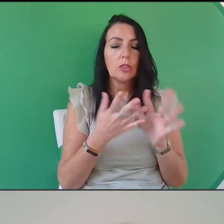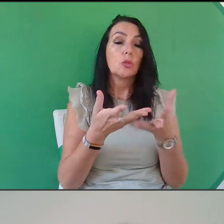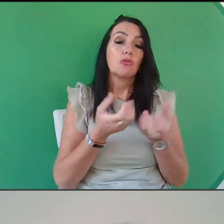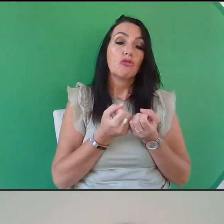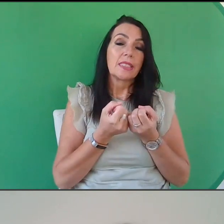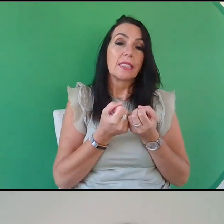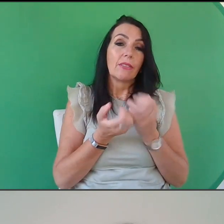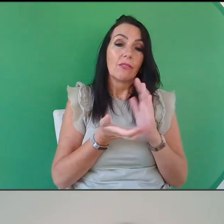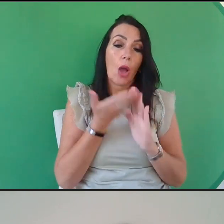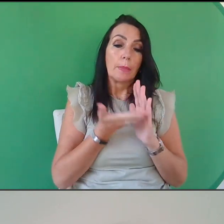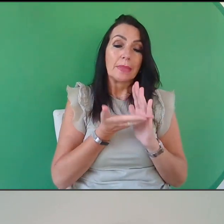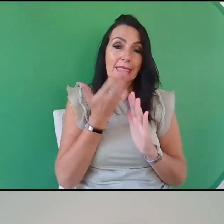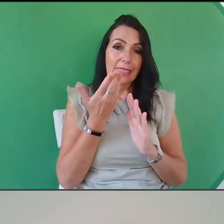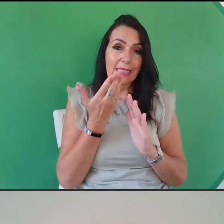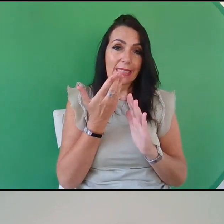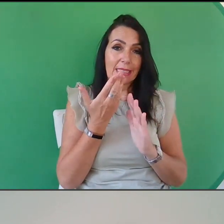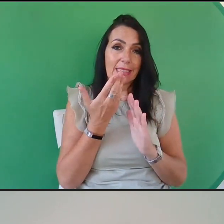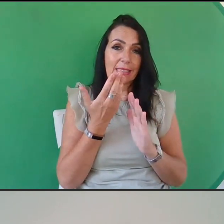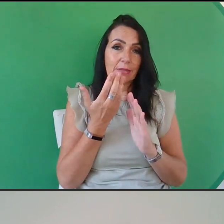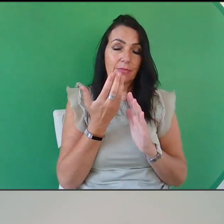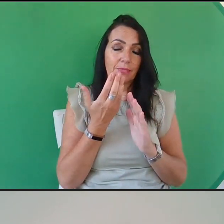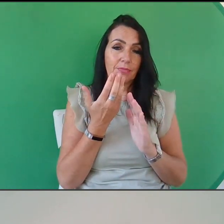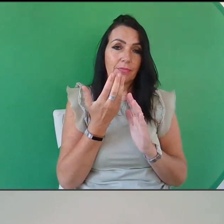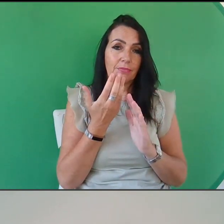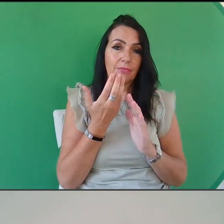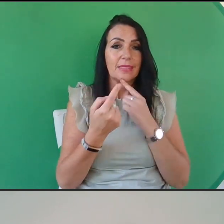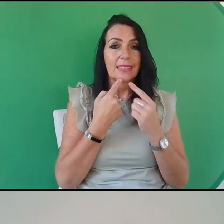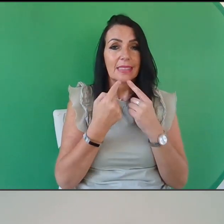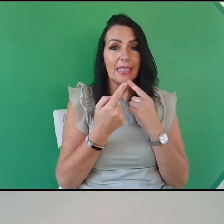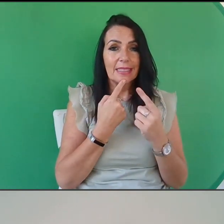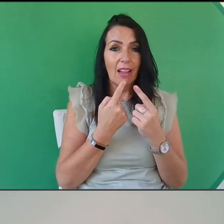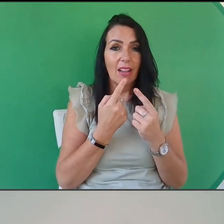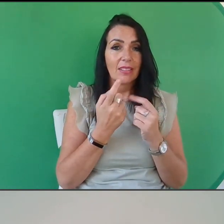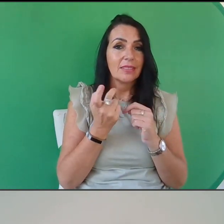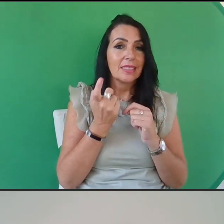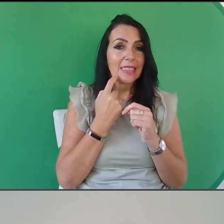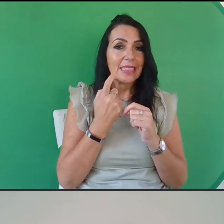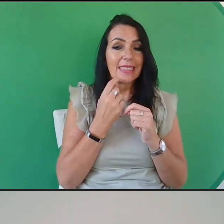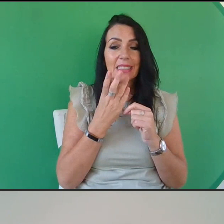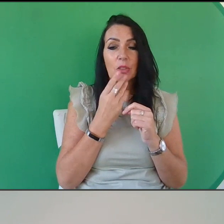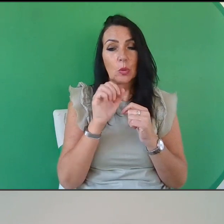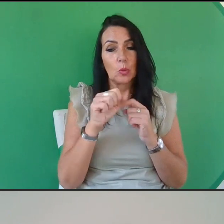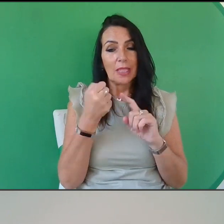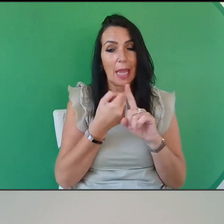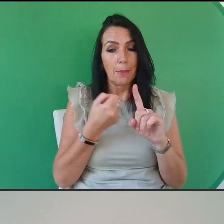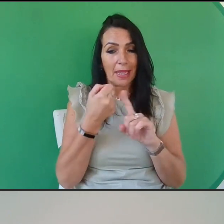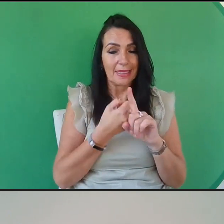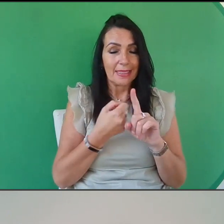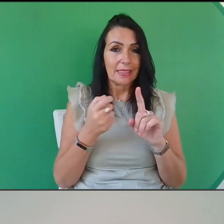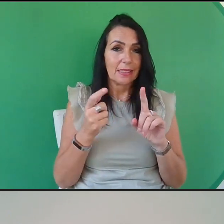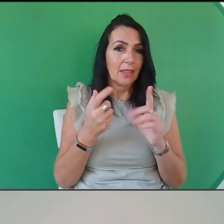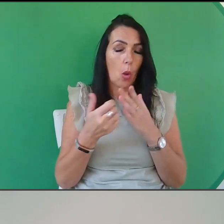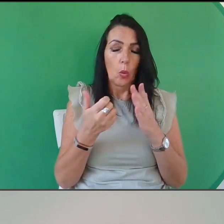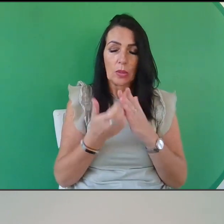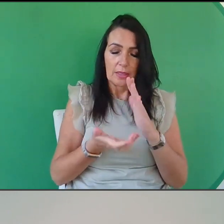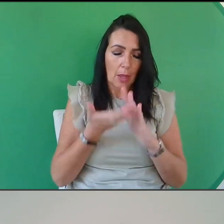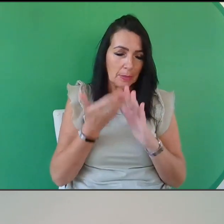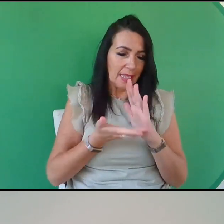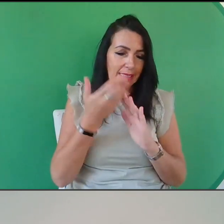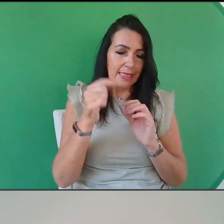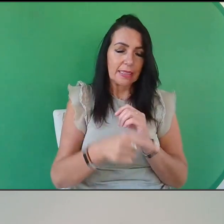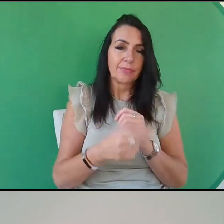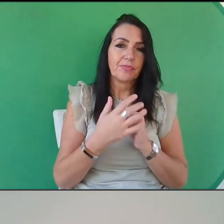an updated set of data that's so easy to use in your campaigns and is always kept up to date, and that